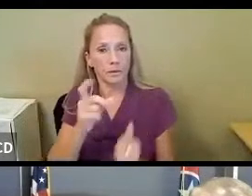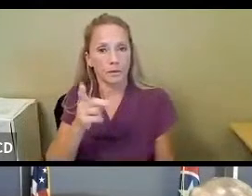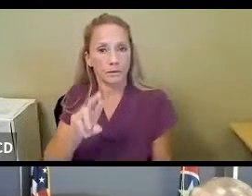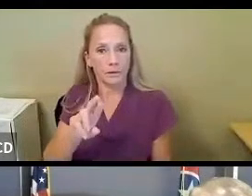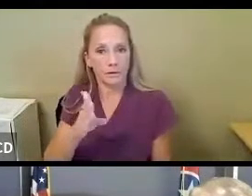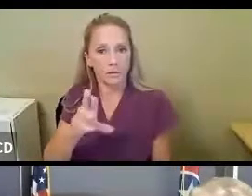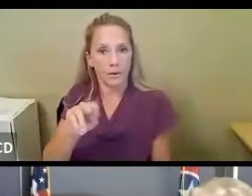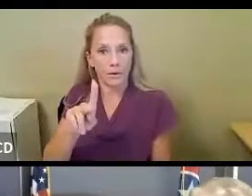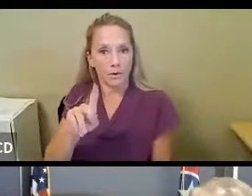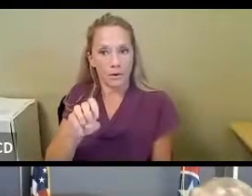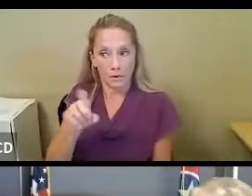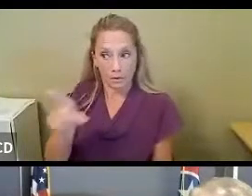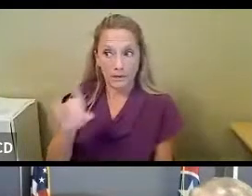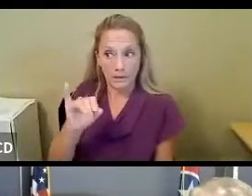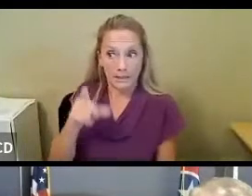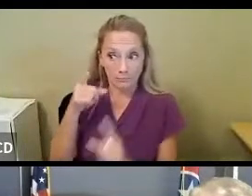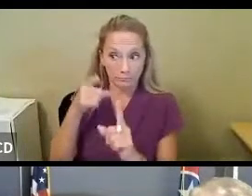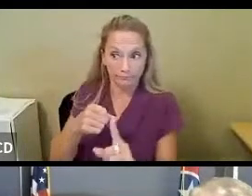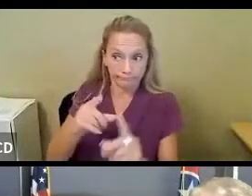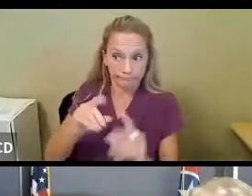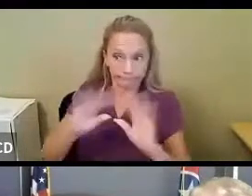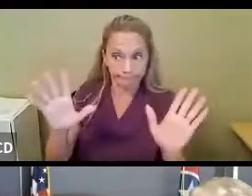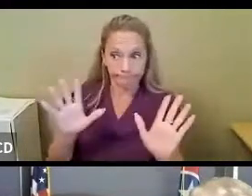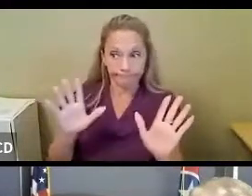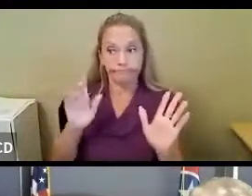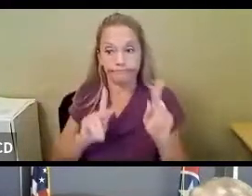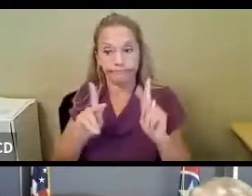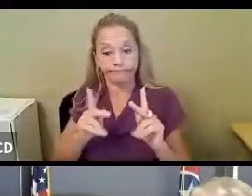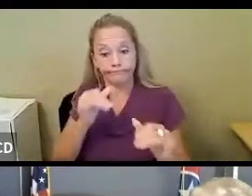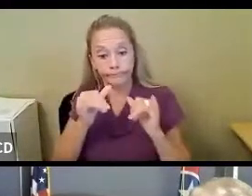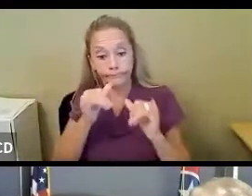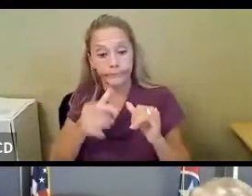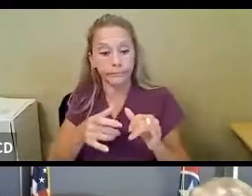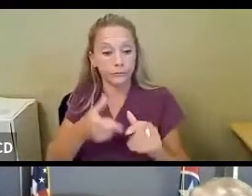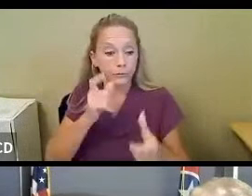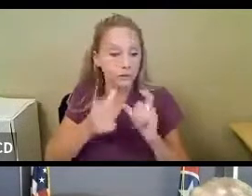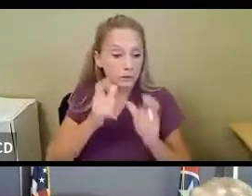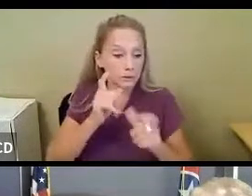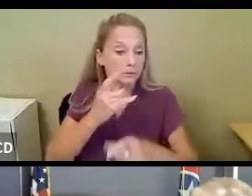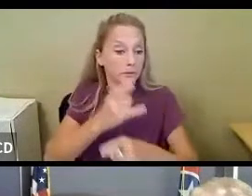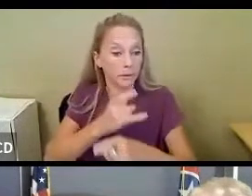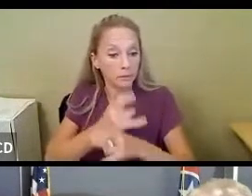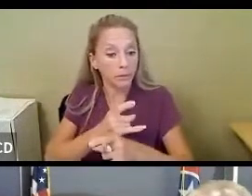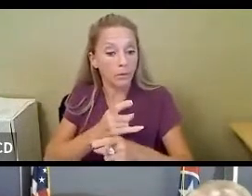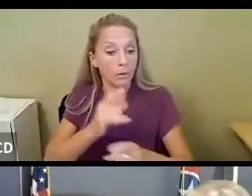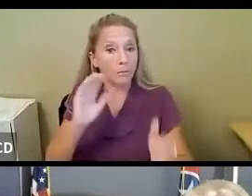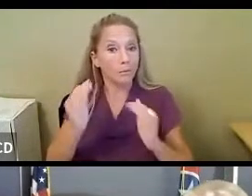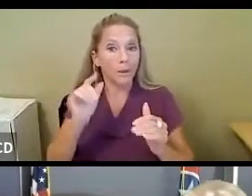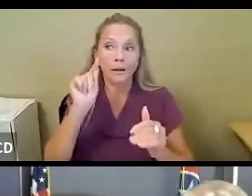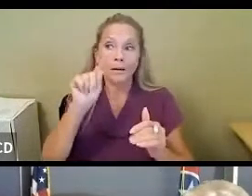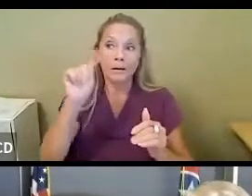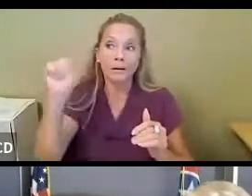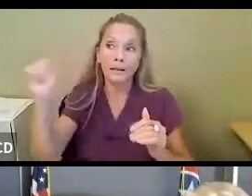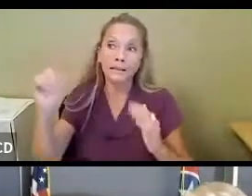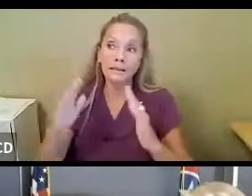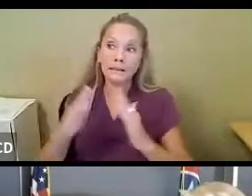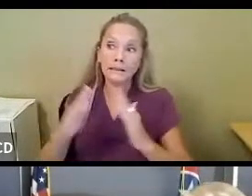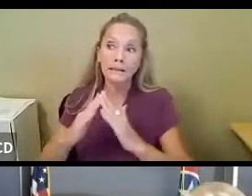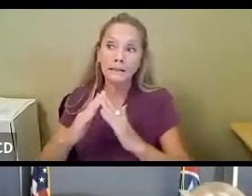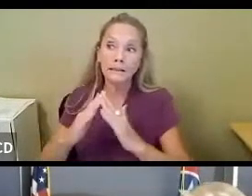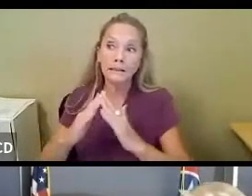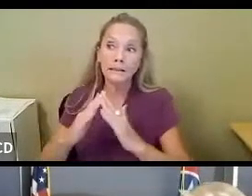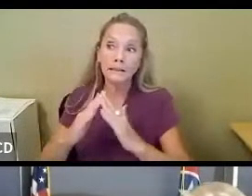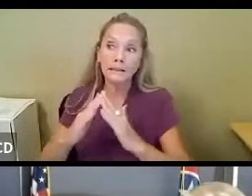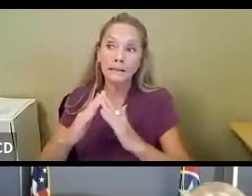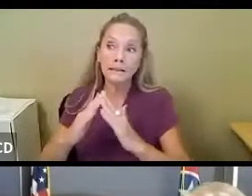really explicitly about the role of alcohol consumption, and that other cities were able to reduce their